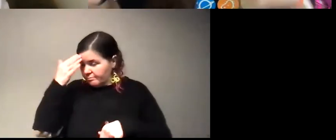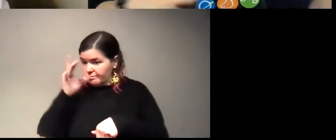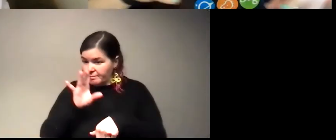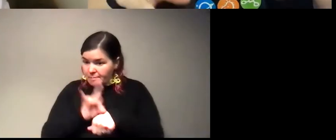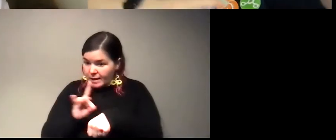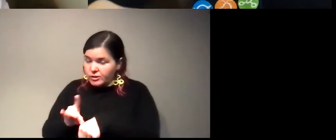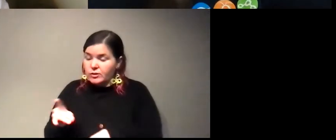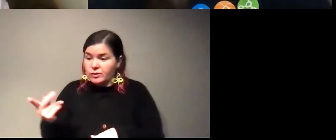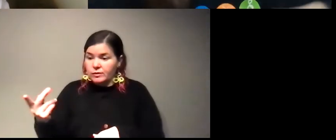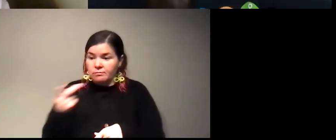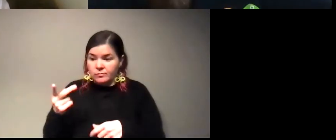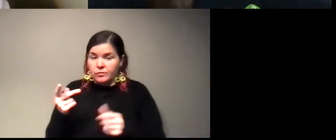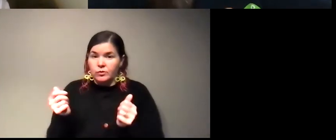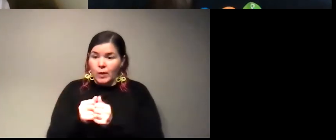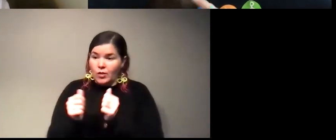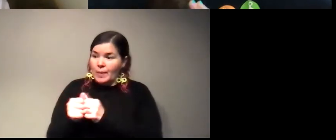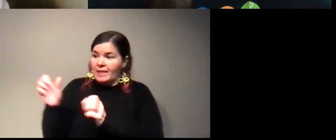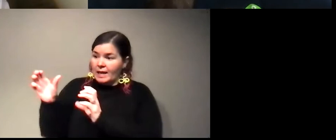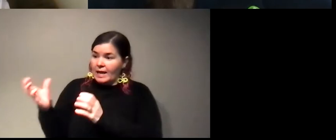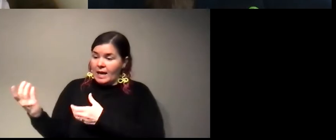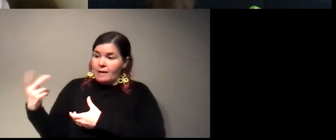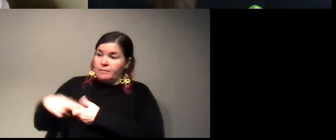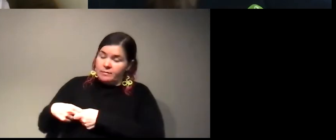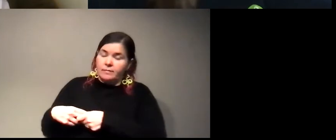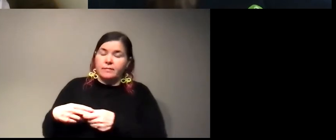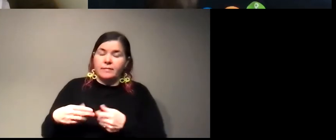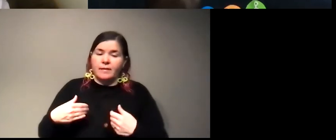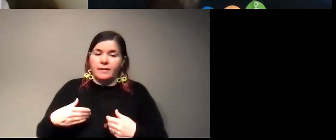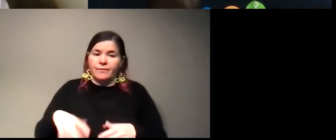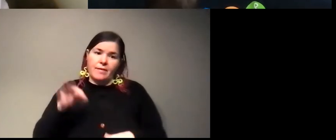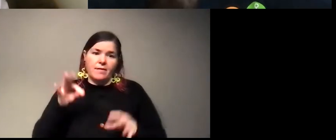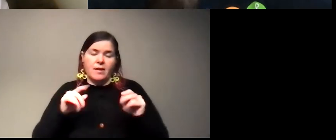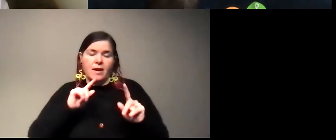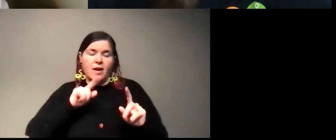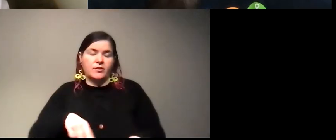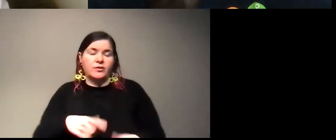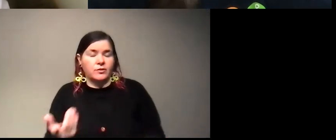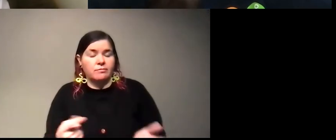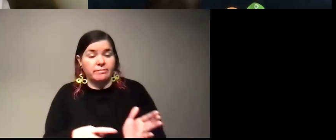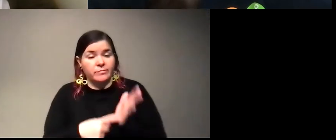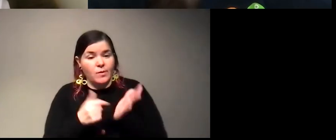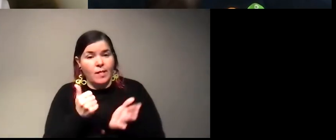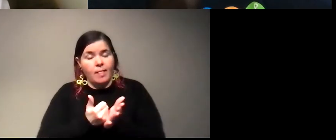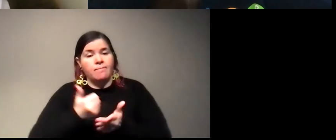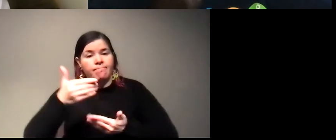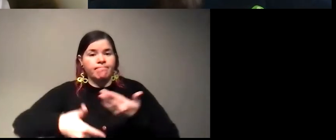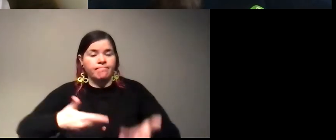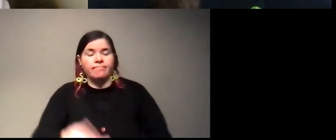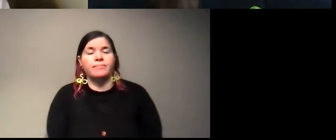we together with the chemists actually get the answers that humans need to move forward. We can't all do it